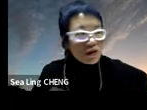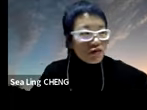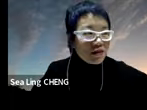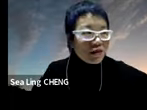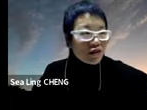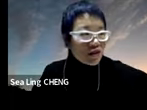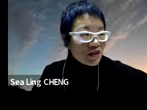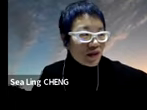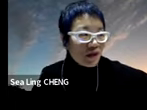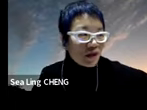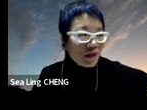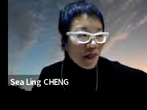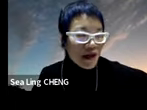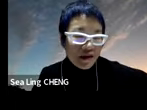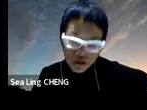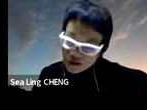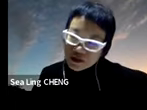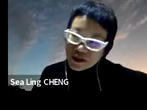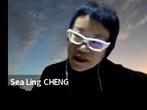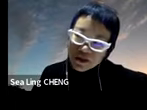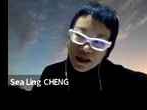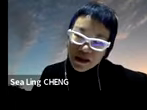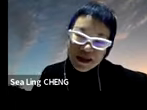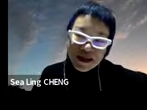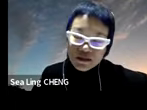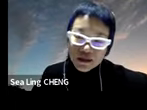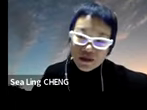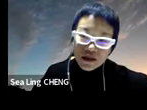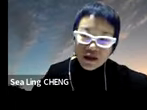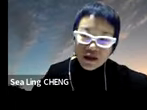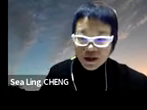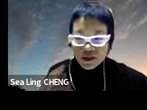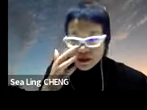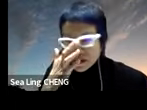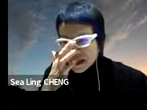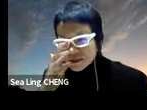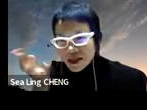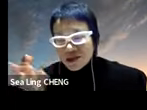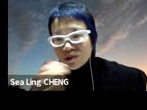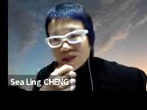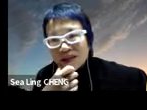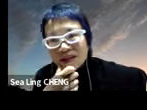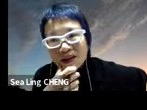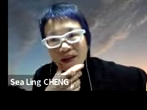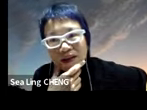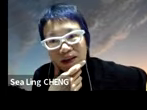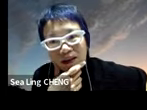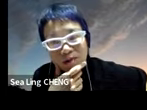research was very much an ethnography. I spent 19 months around US military camp towns with